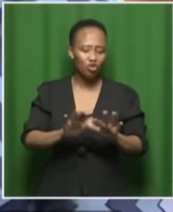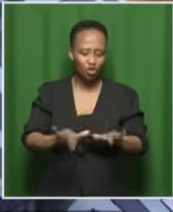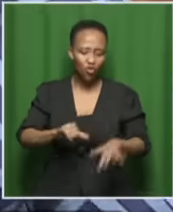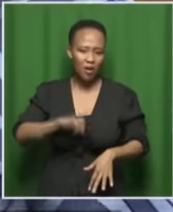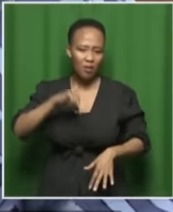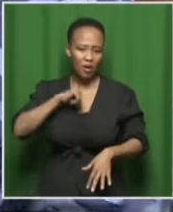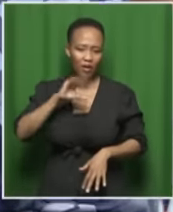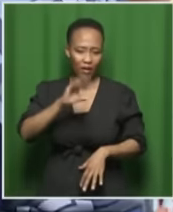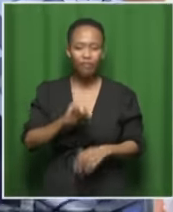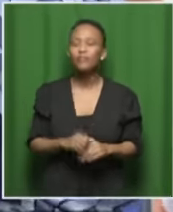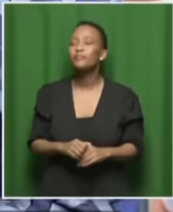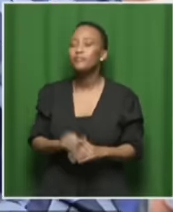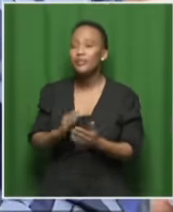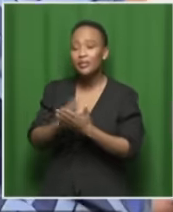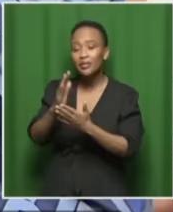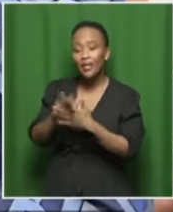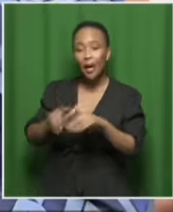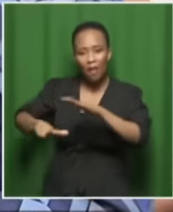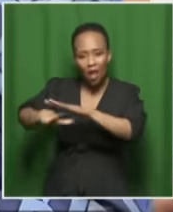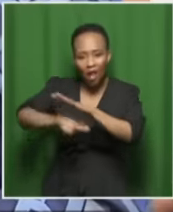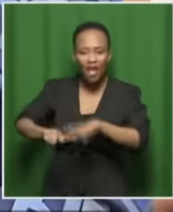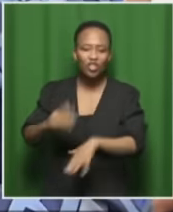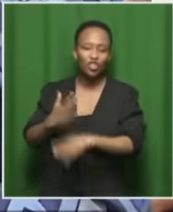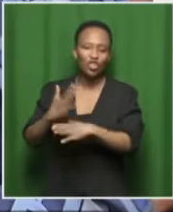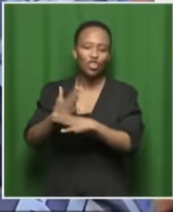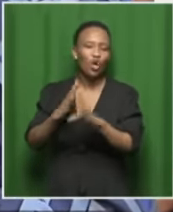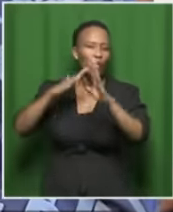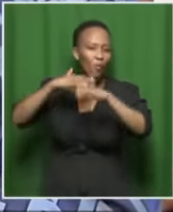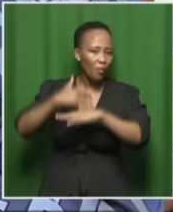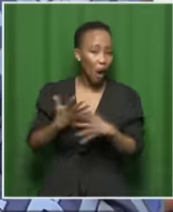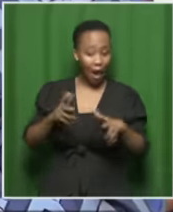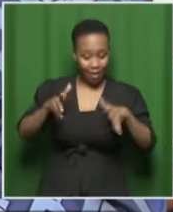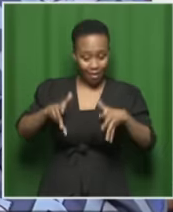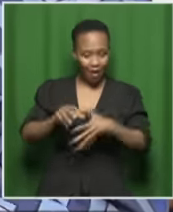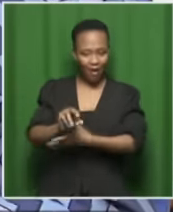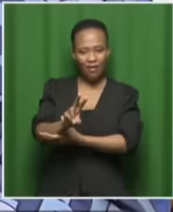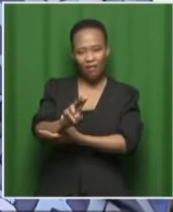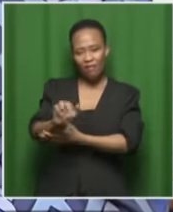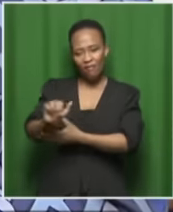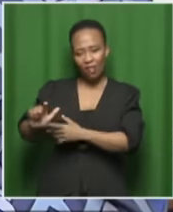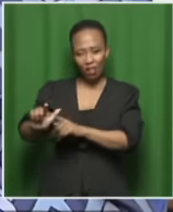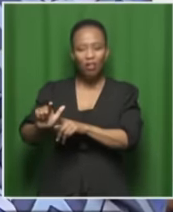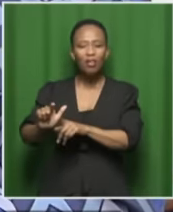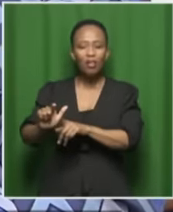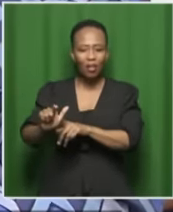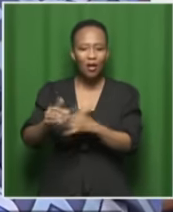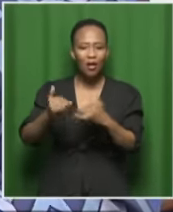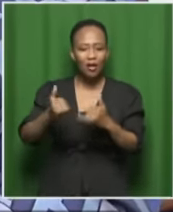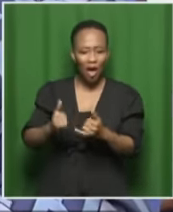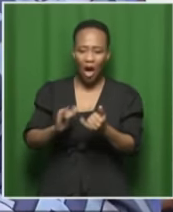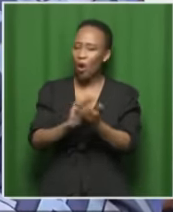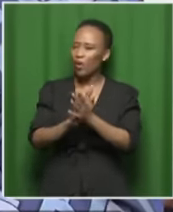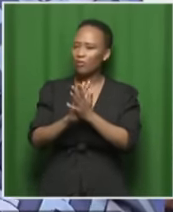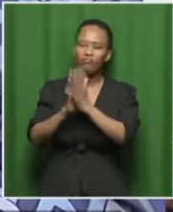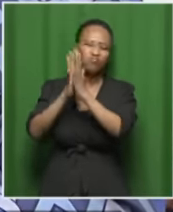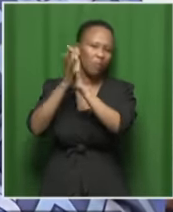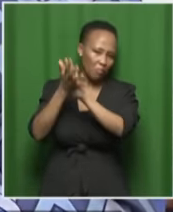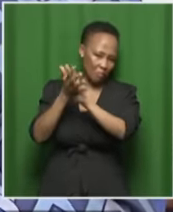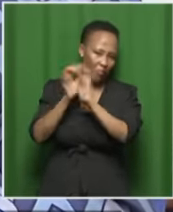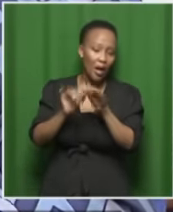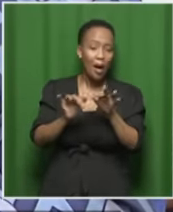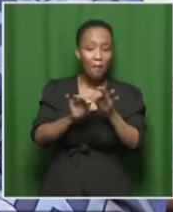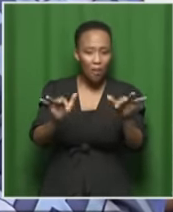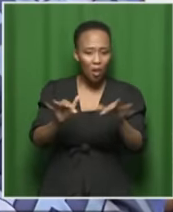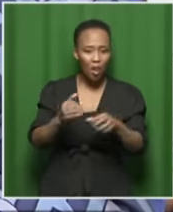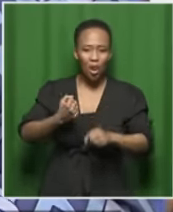land, without jobs, with an economy of the Vaal Triangle that is essentially on its knees and has crumbled, where people are unemployed, where